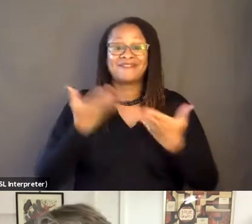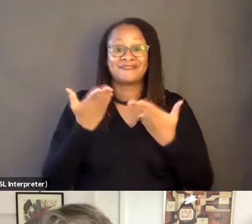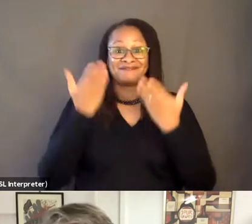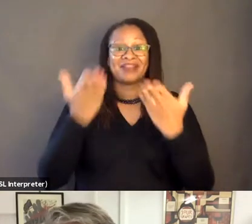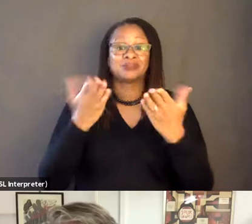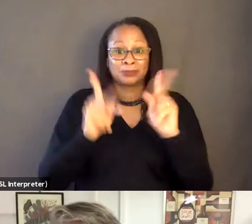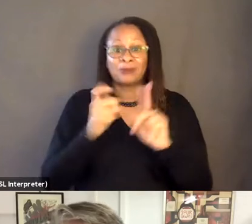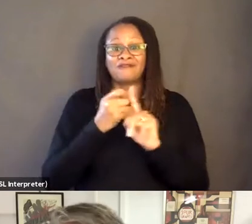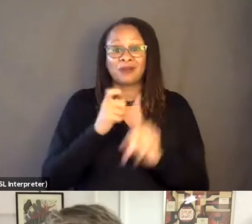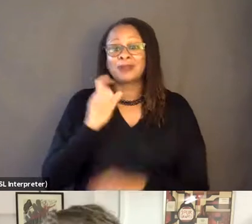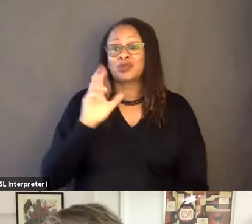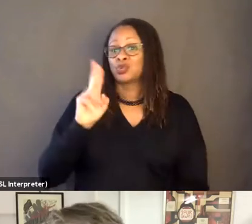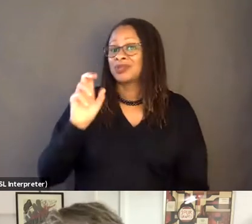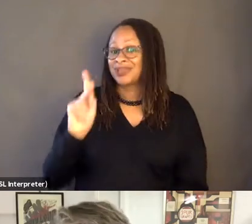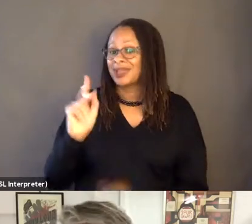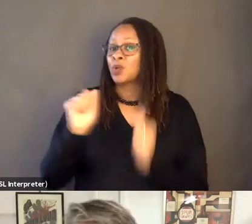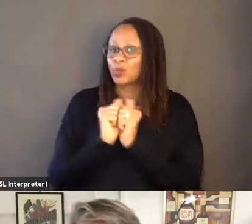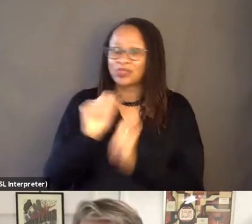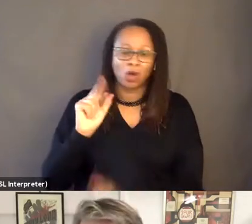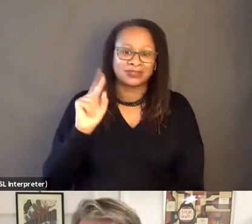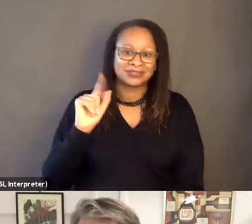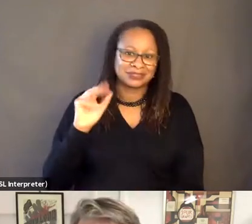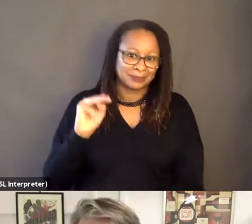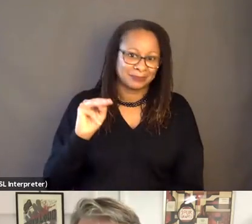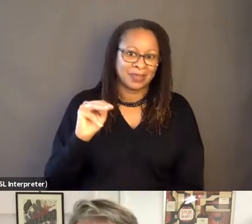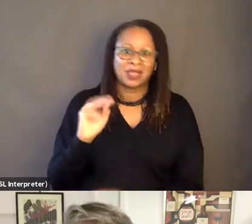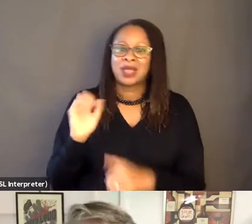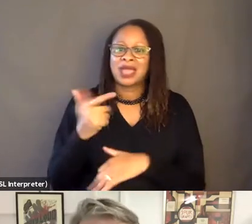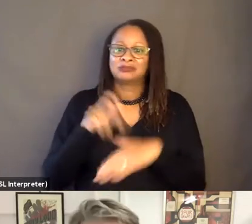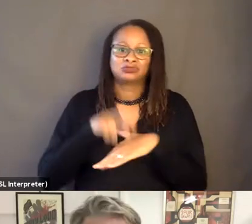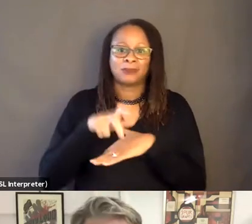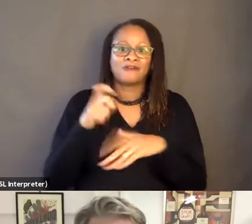those ideas, you know, the springboard for those ideas.